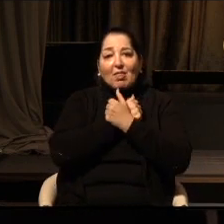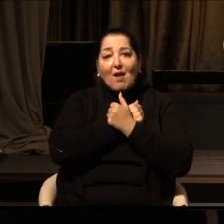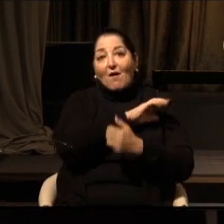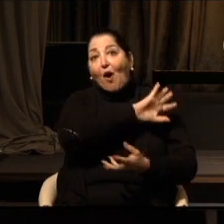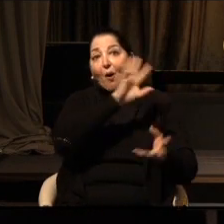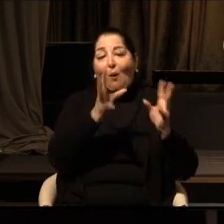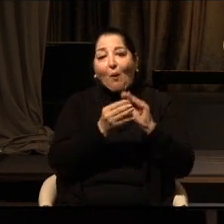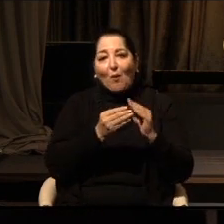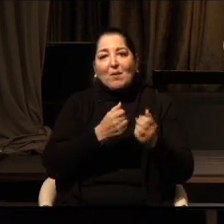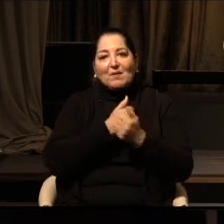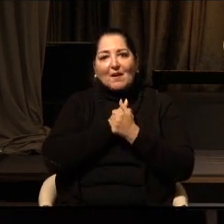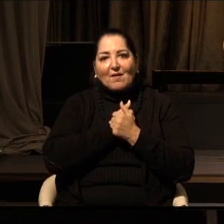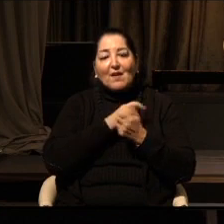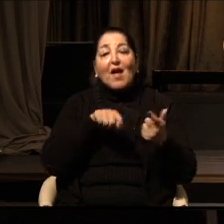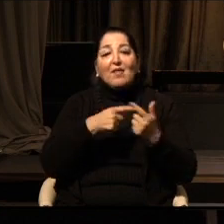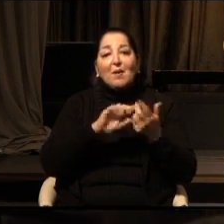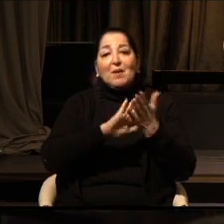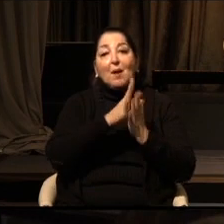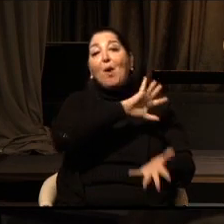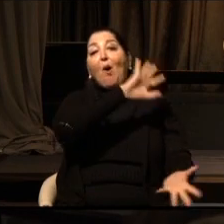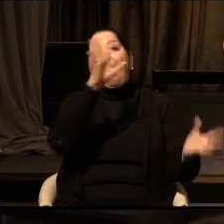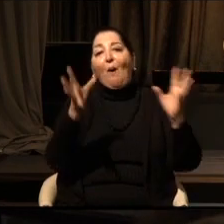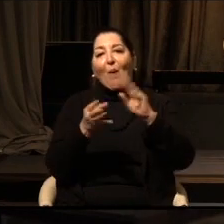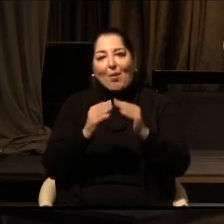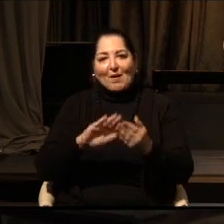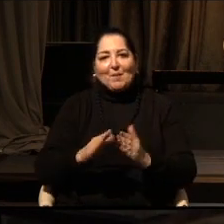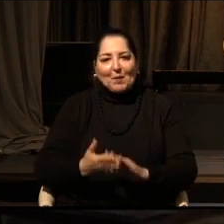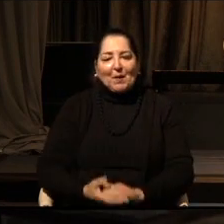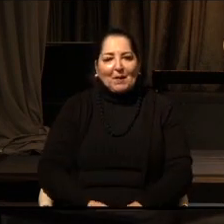to become a whole community.